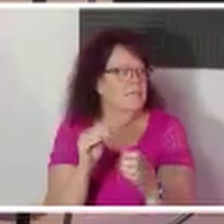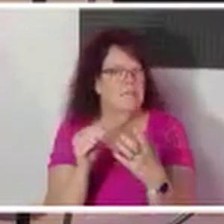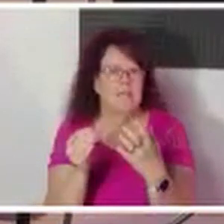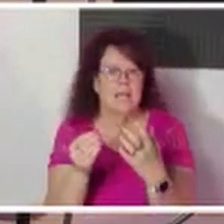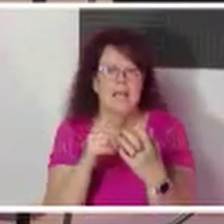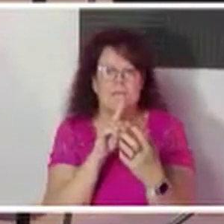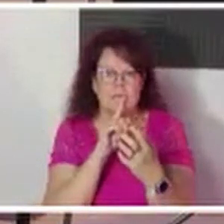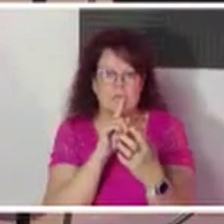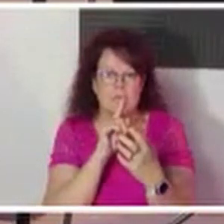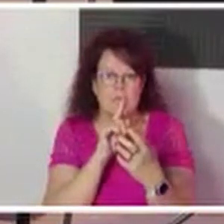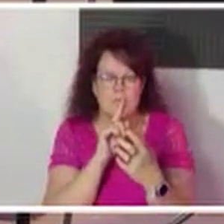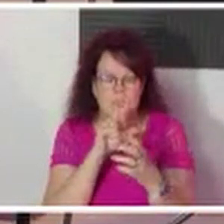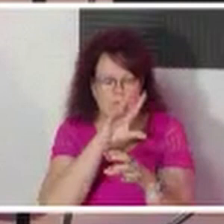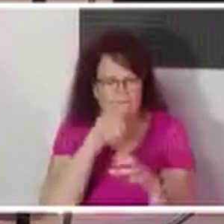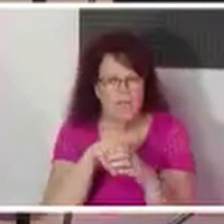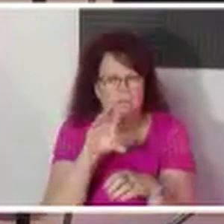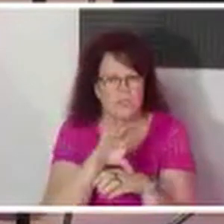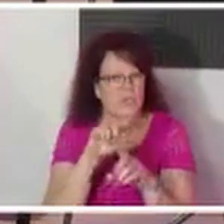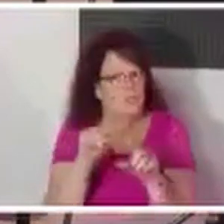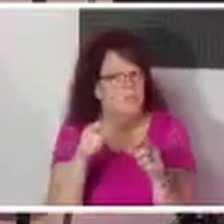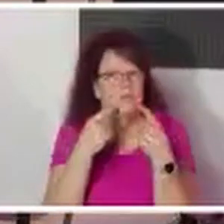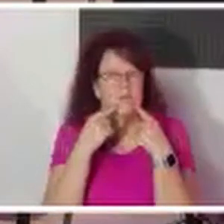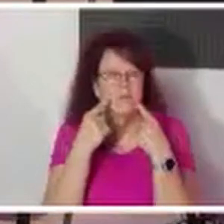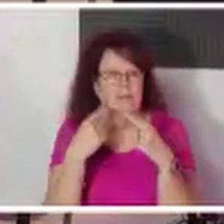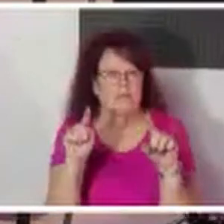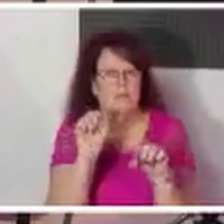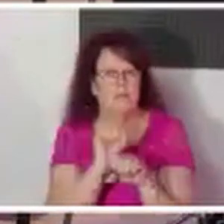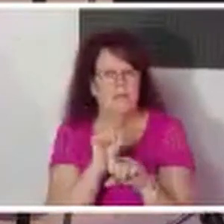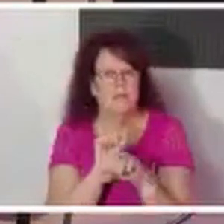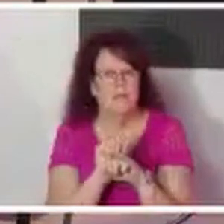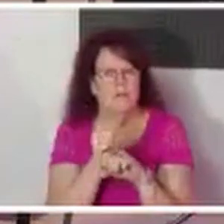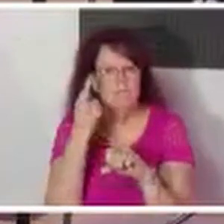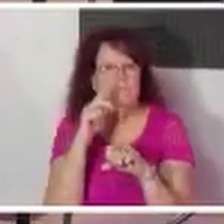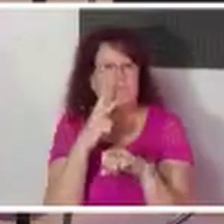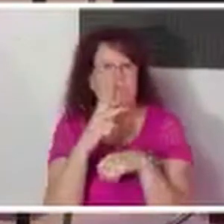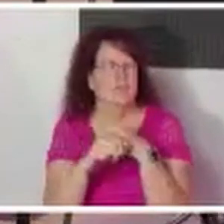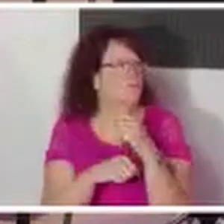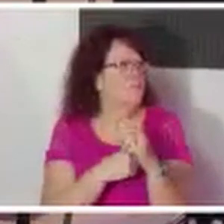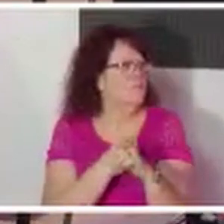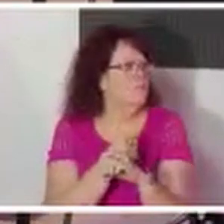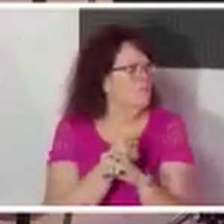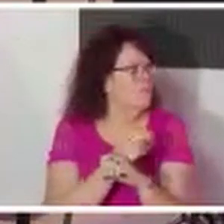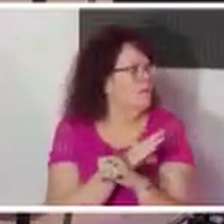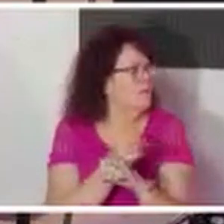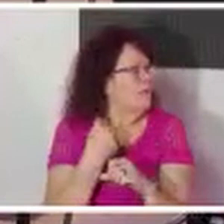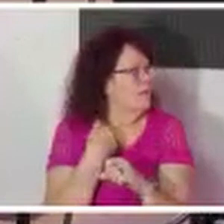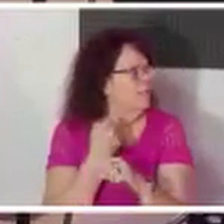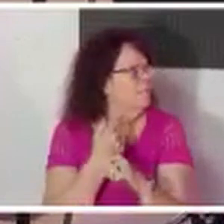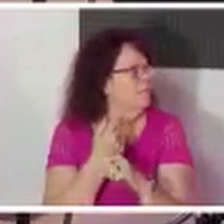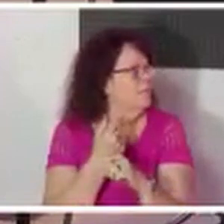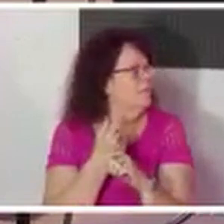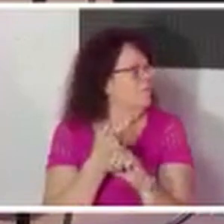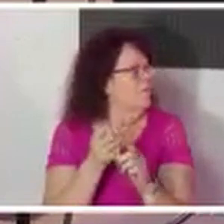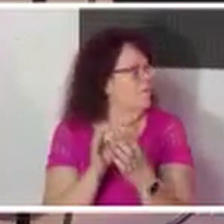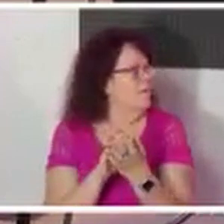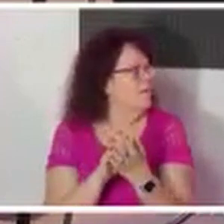I was very involved in a church that ultimately I worked for 3 years, and had a little bit of church hurt coming out of that because